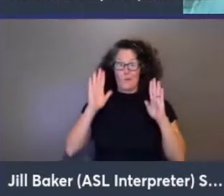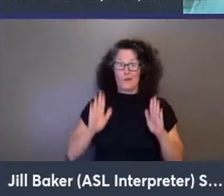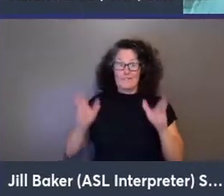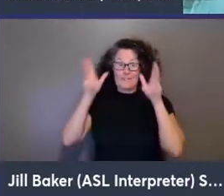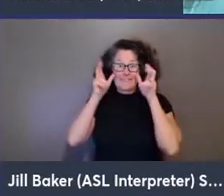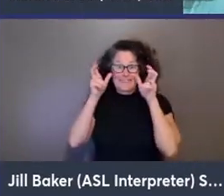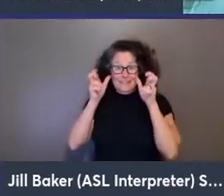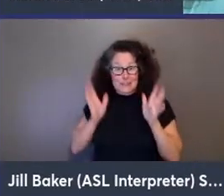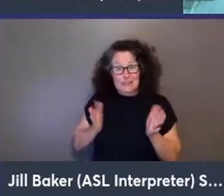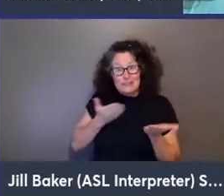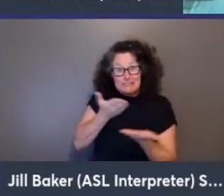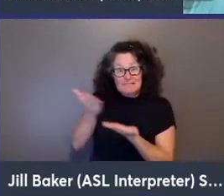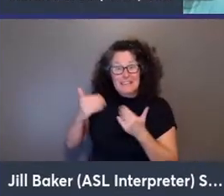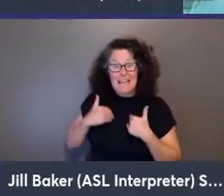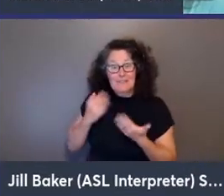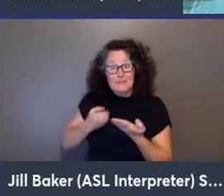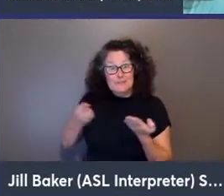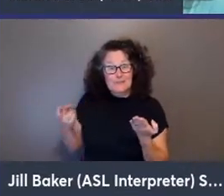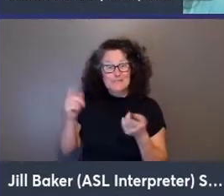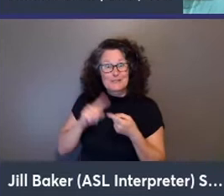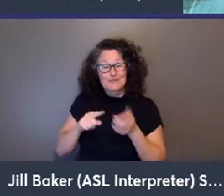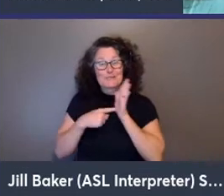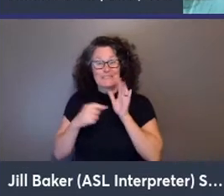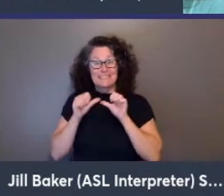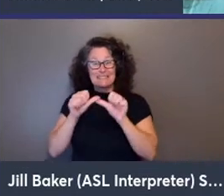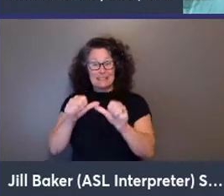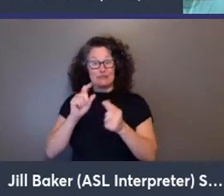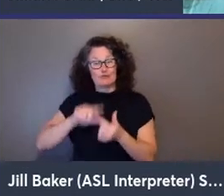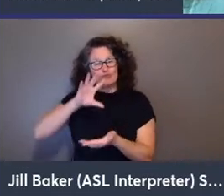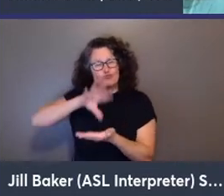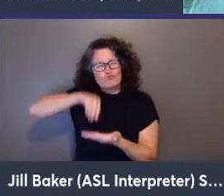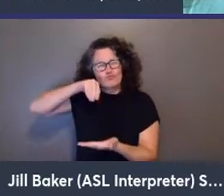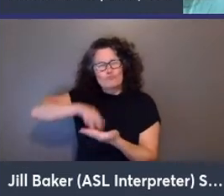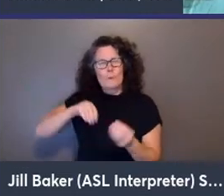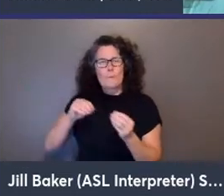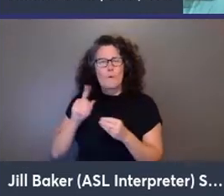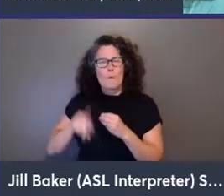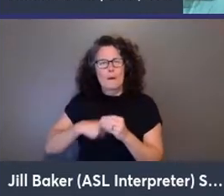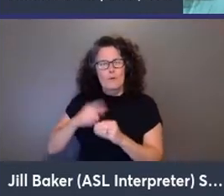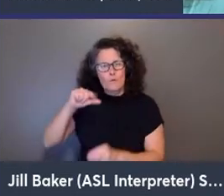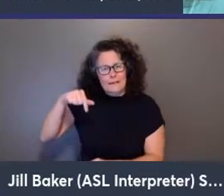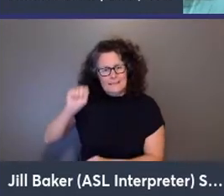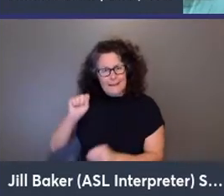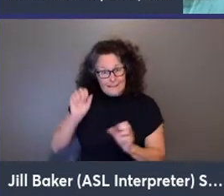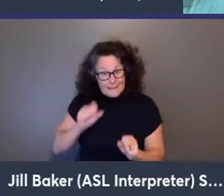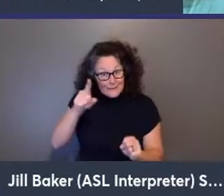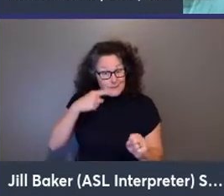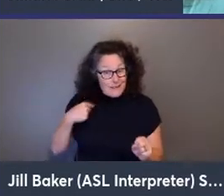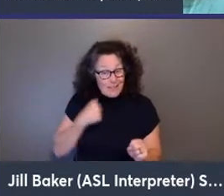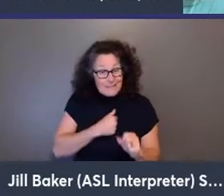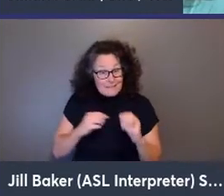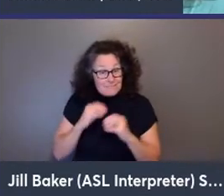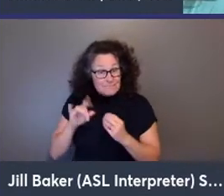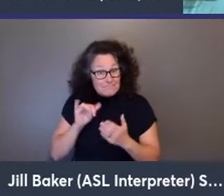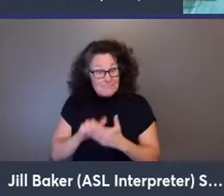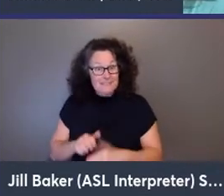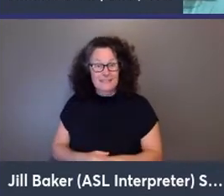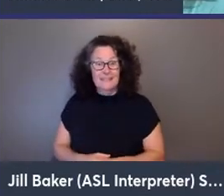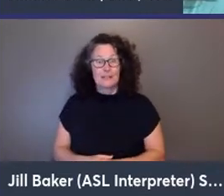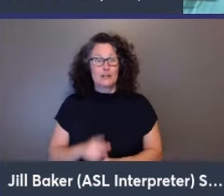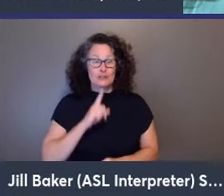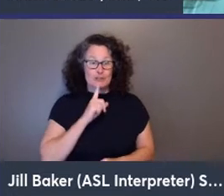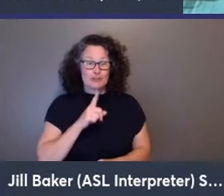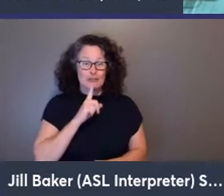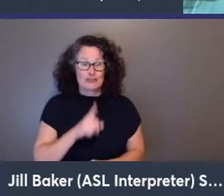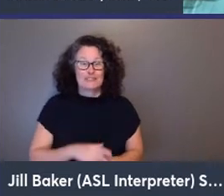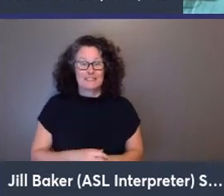some resources to continue to learn about QuickSight. Can you tell us more about that? Yeah, for sure. QuickSight is